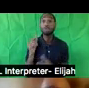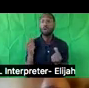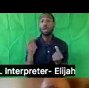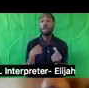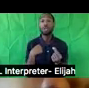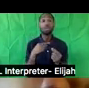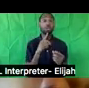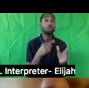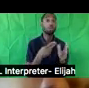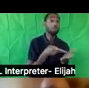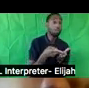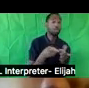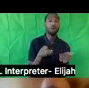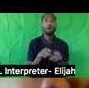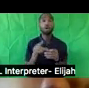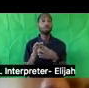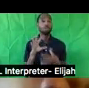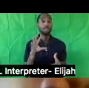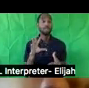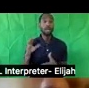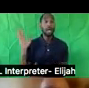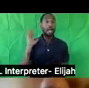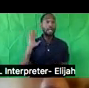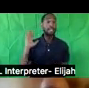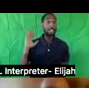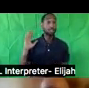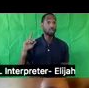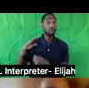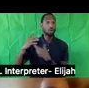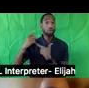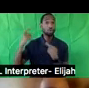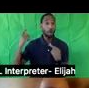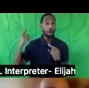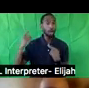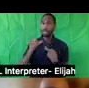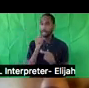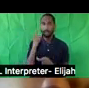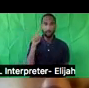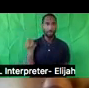truth and to release ancestral trauma, which was never theirs to carry.